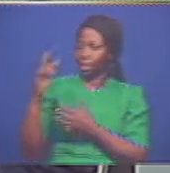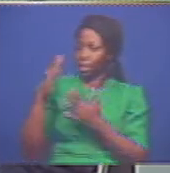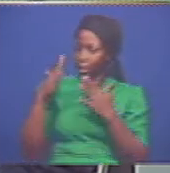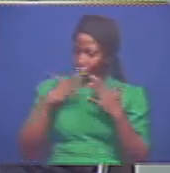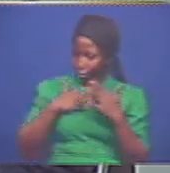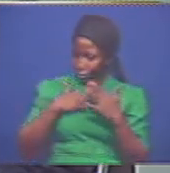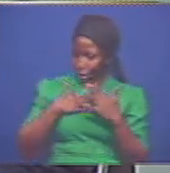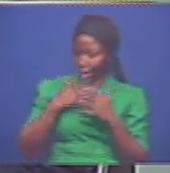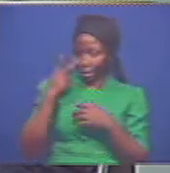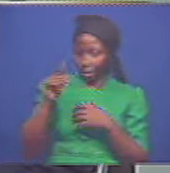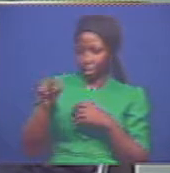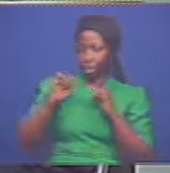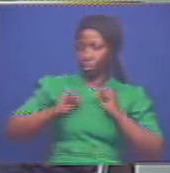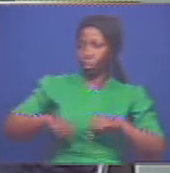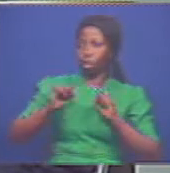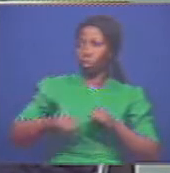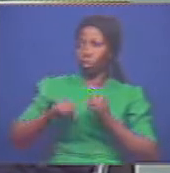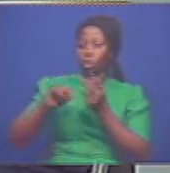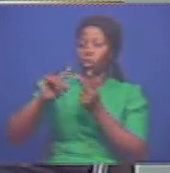possible. Two,